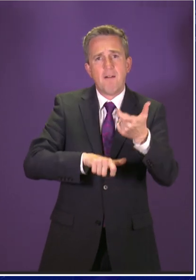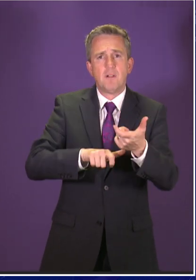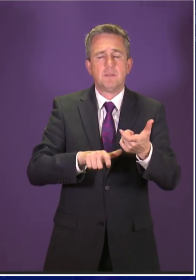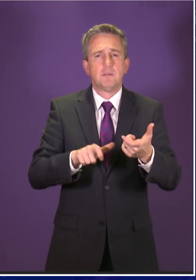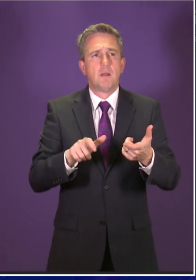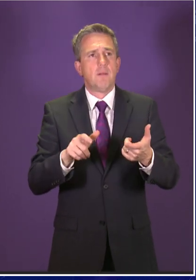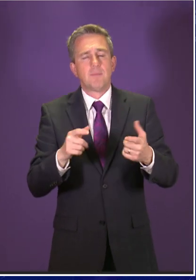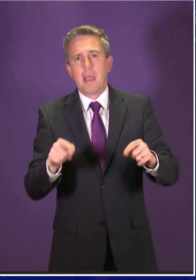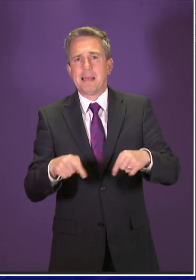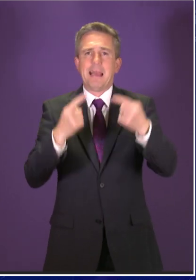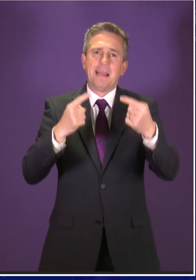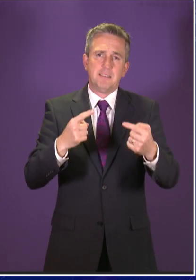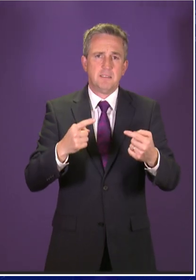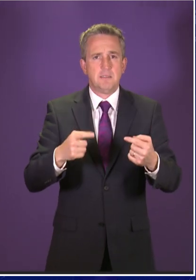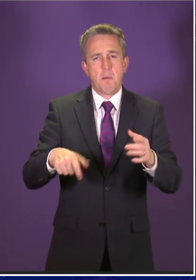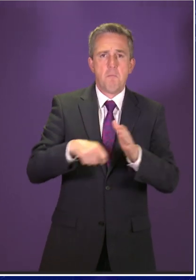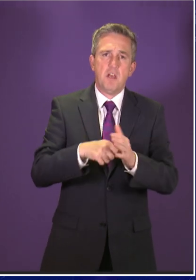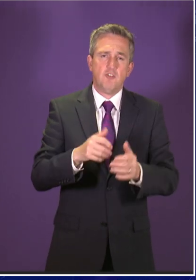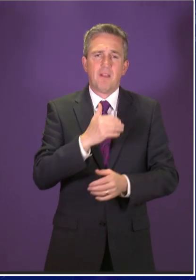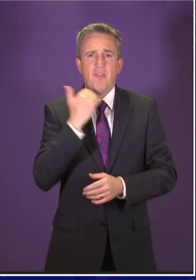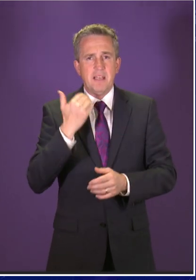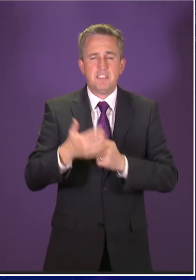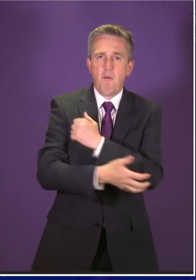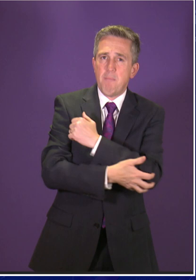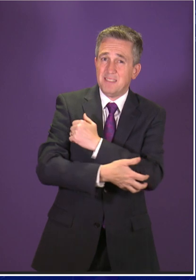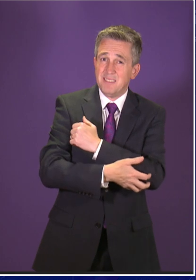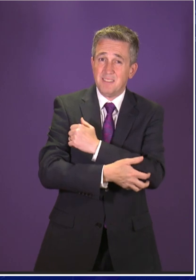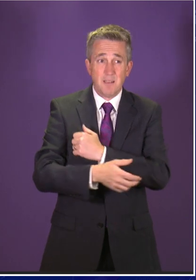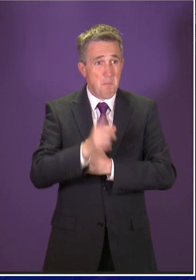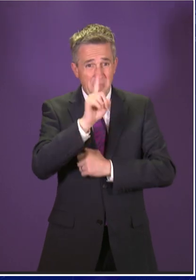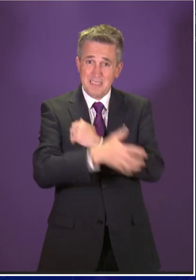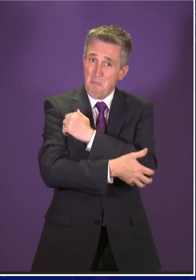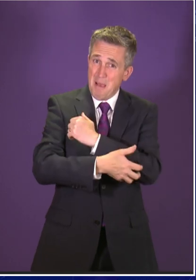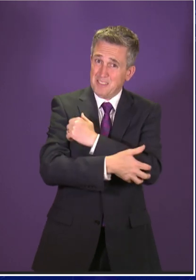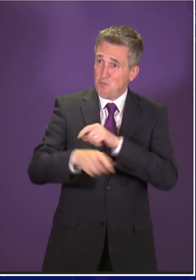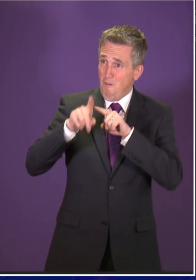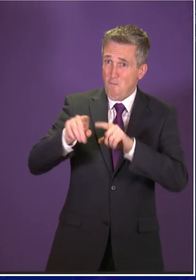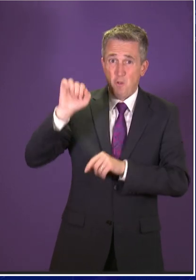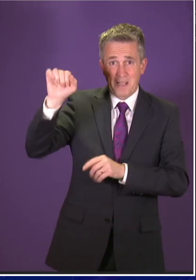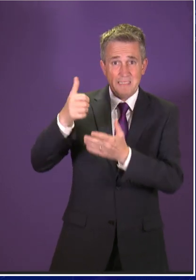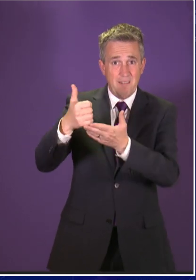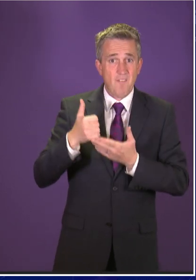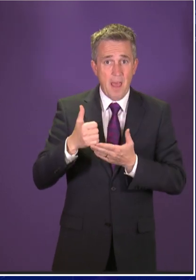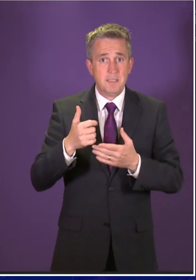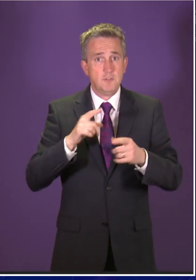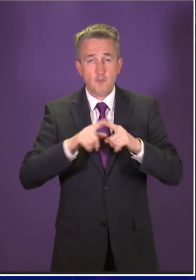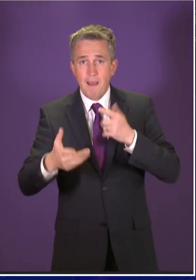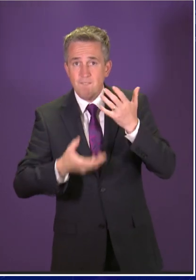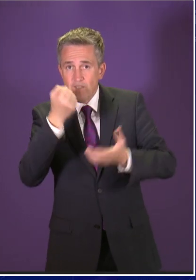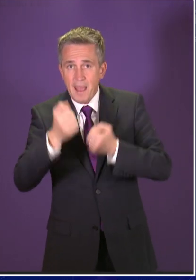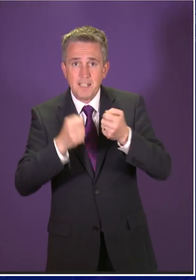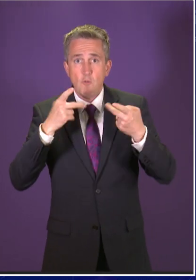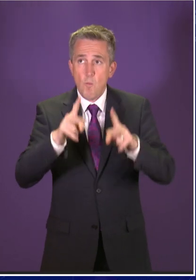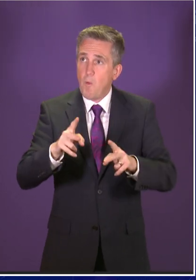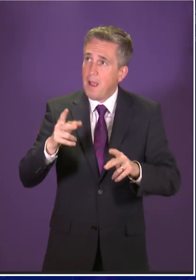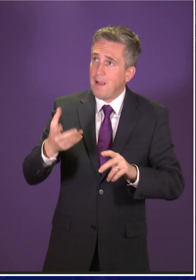Against the Murderous Thieving Hordes of Peasants. And these peasants were simply following the advice that he had given. Find your own way forward. Have your own